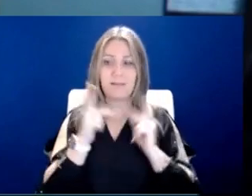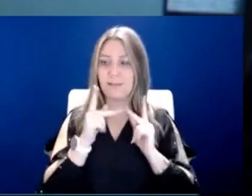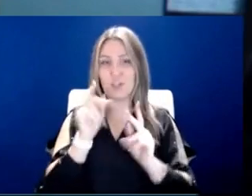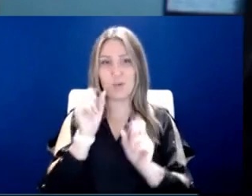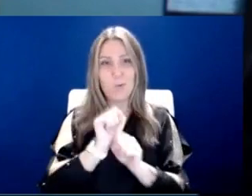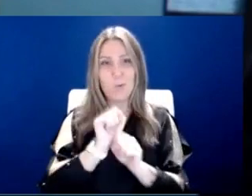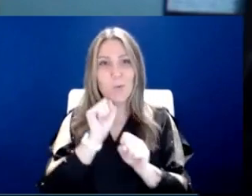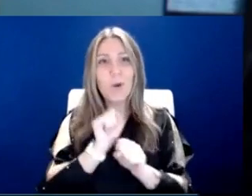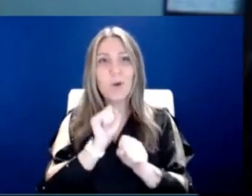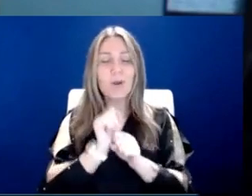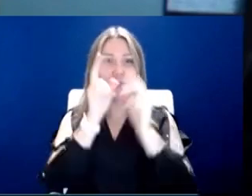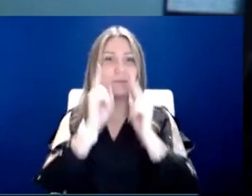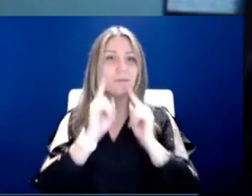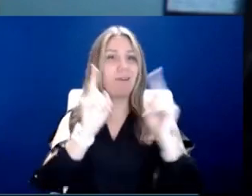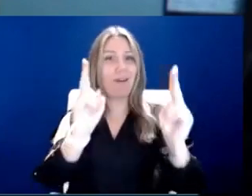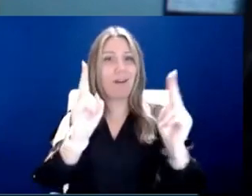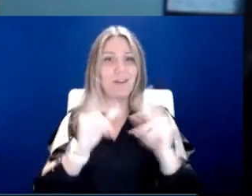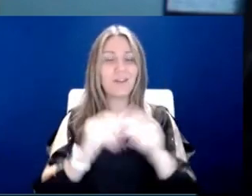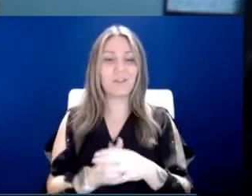honor.